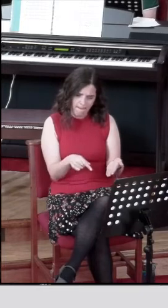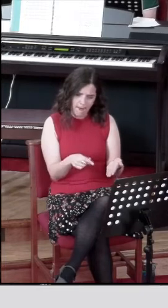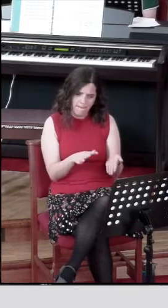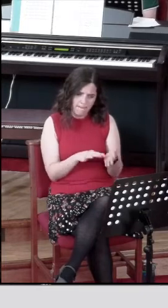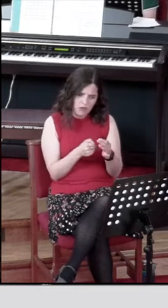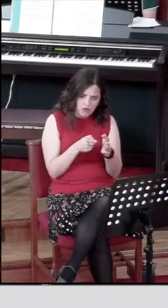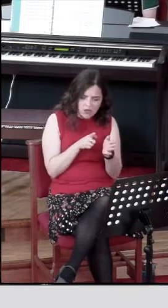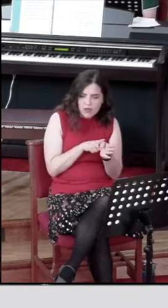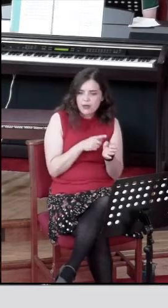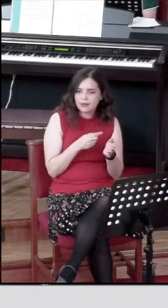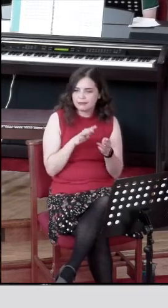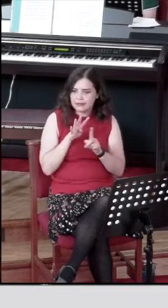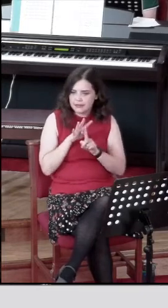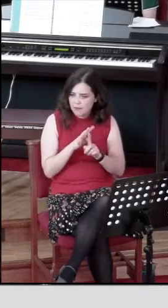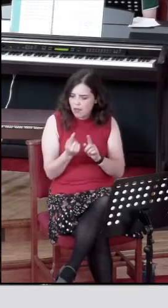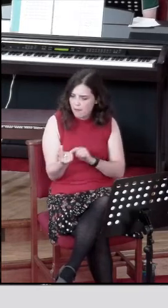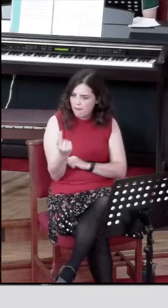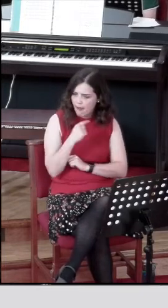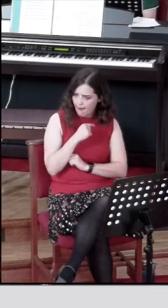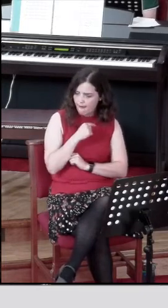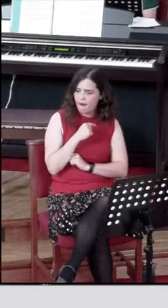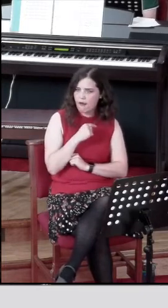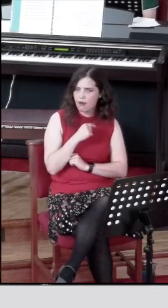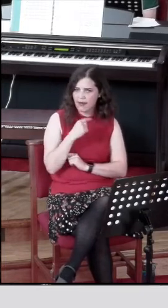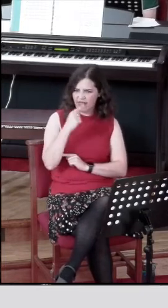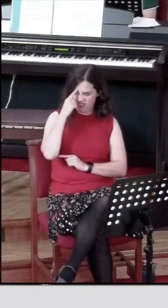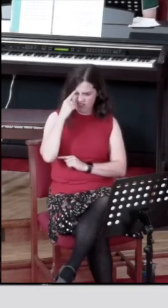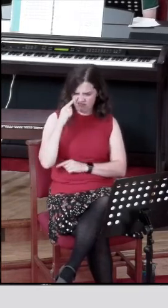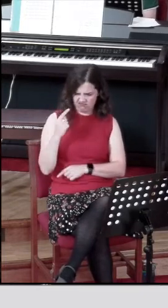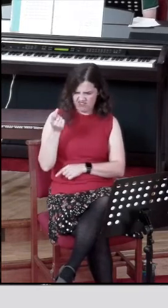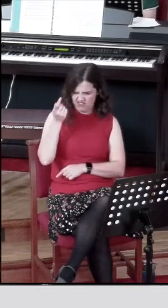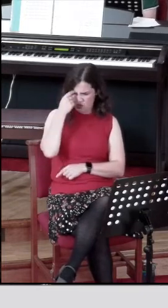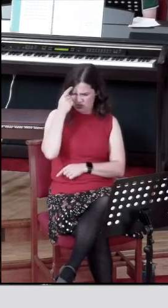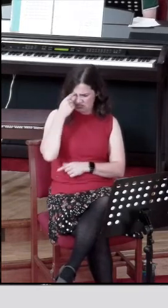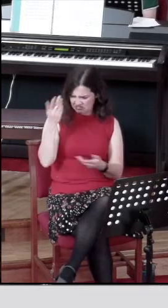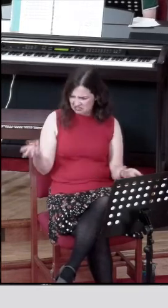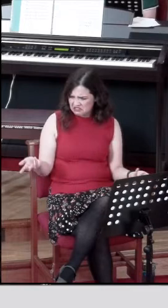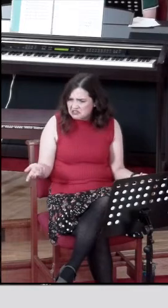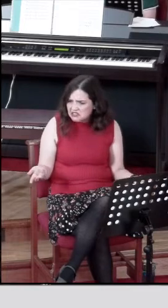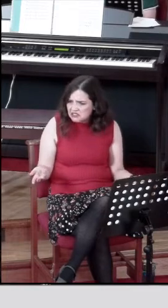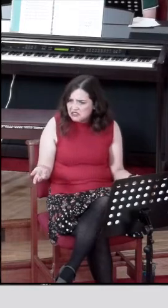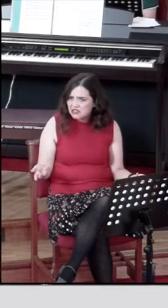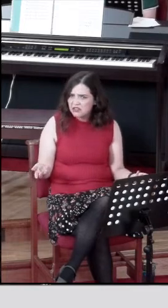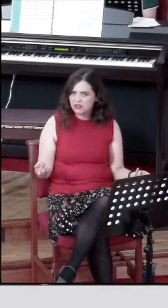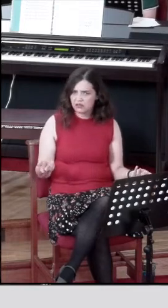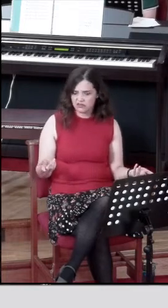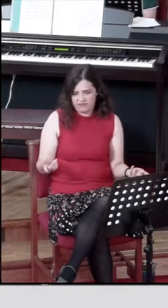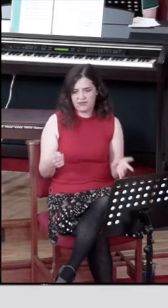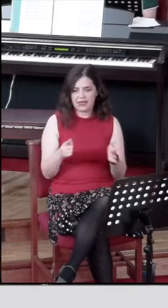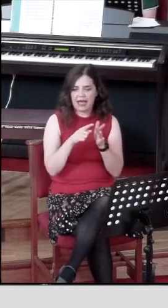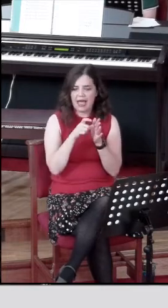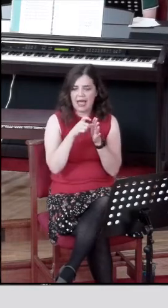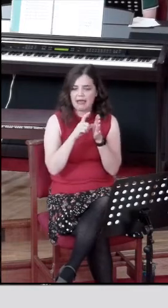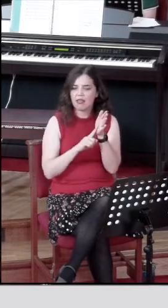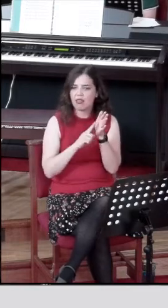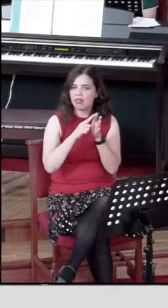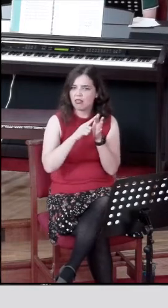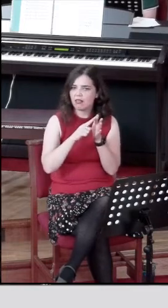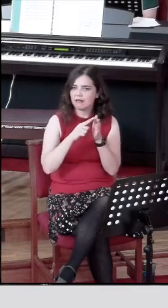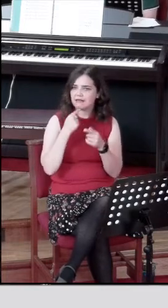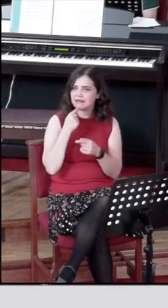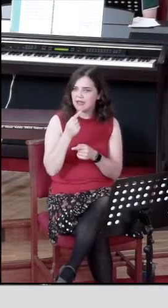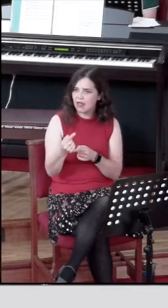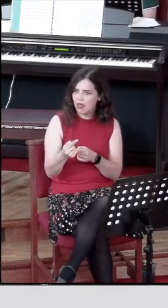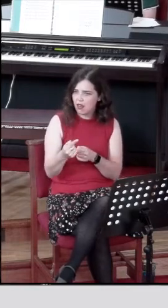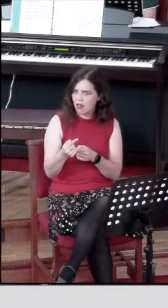back, he says the disciples thought it was a load of nonsense. They thought it was an idle tale. Do you know anything